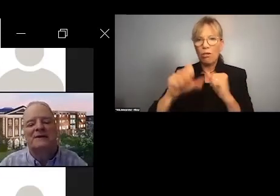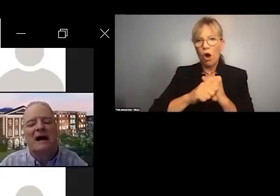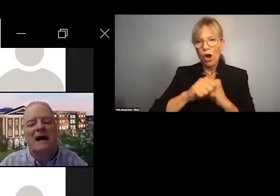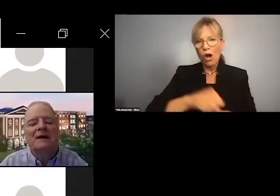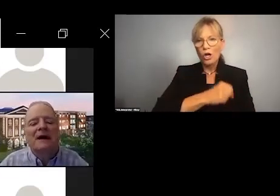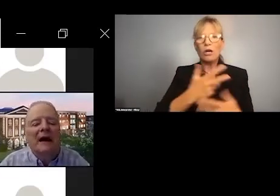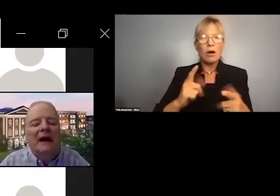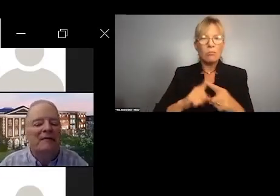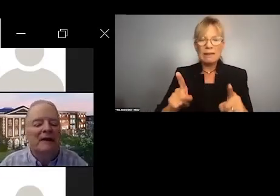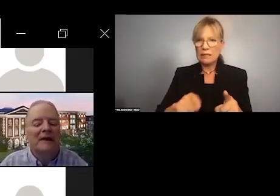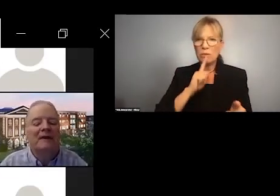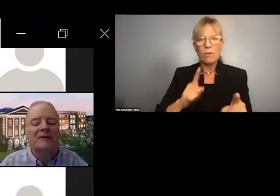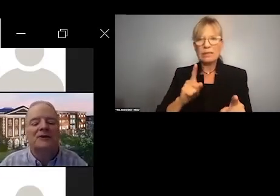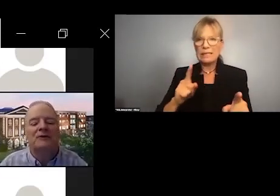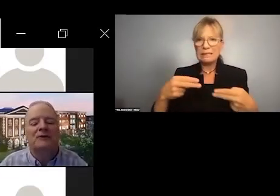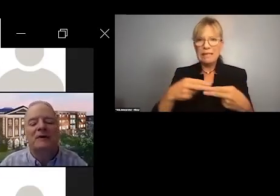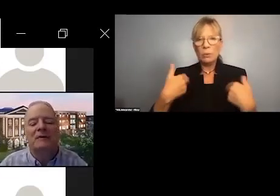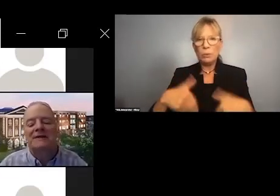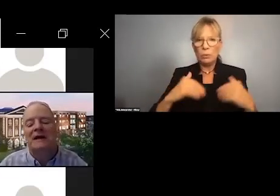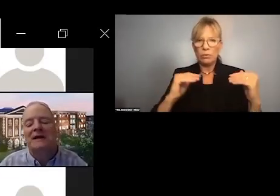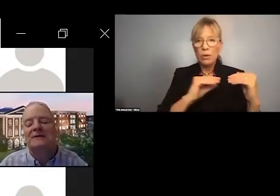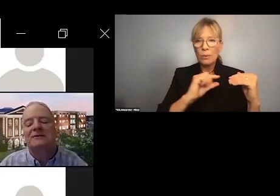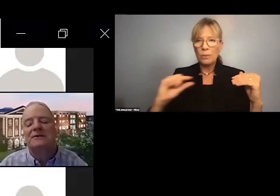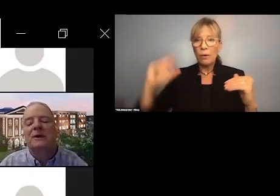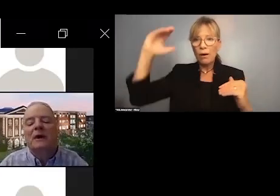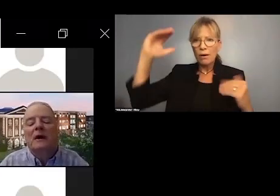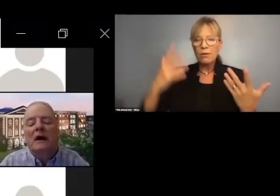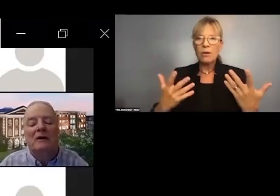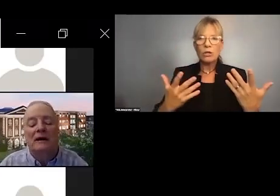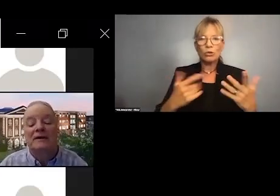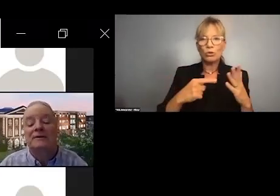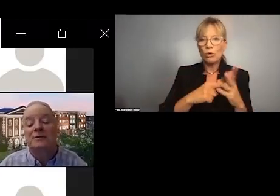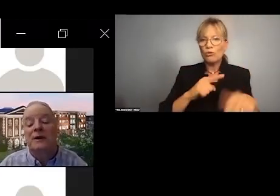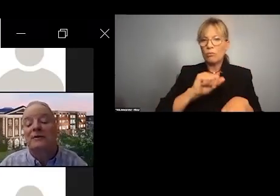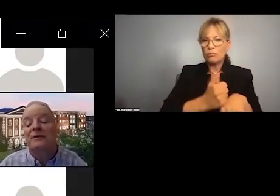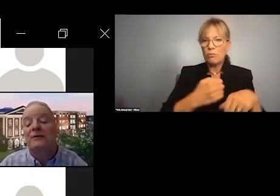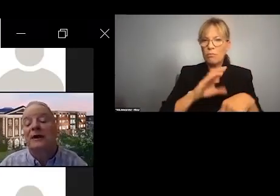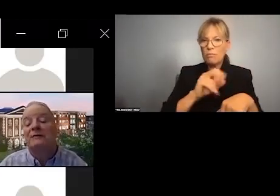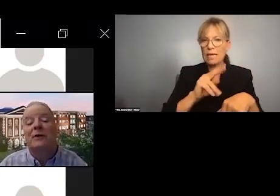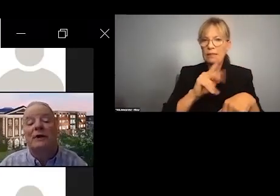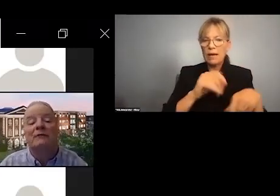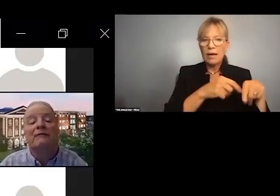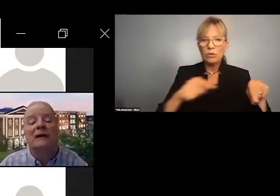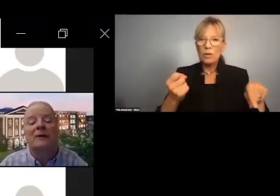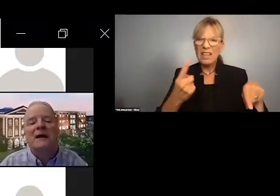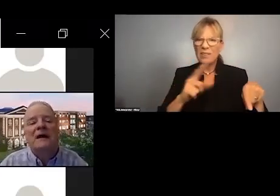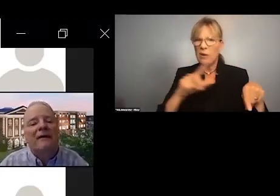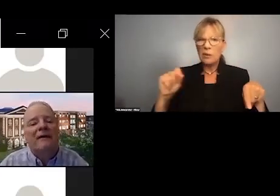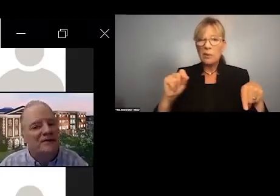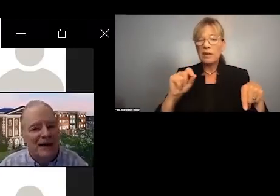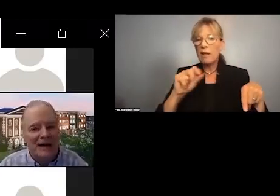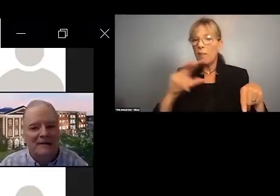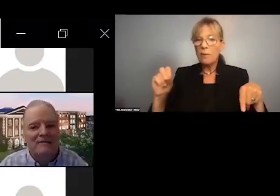a very dramatic slide. And it shows from baseline to are 11, 20, 30, and